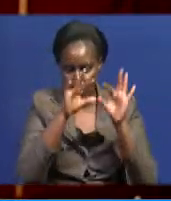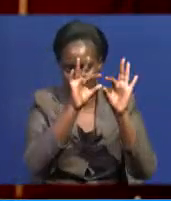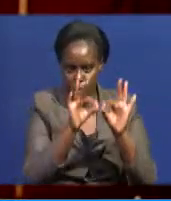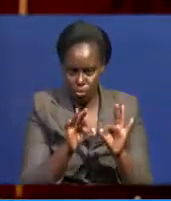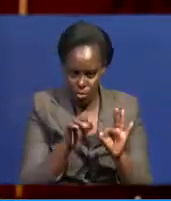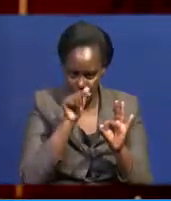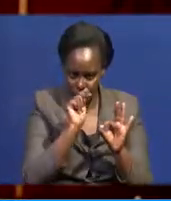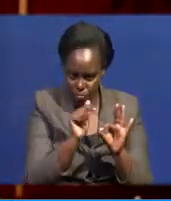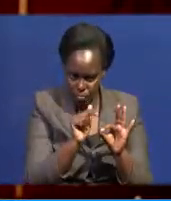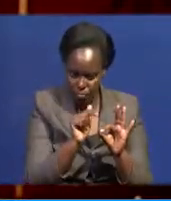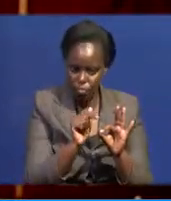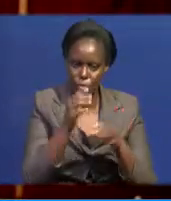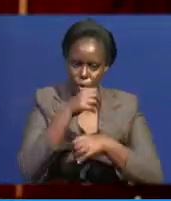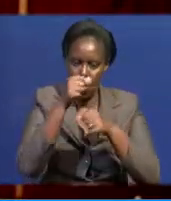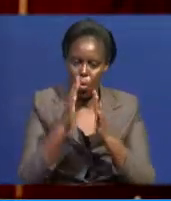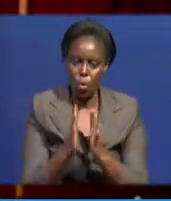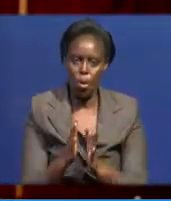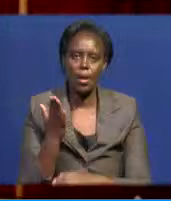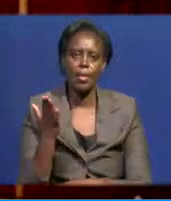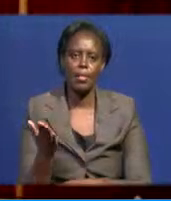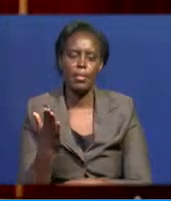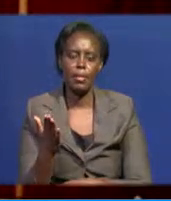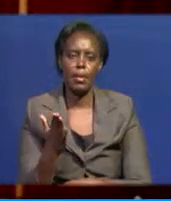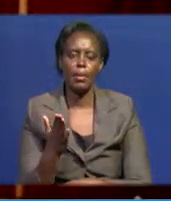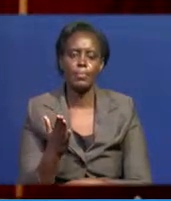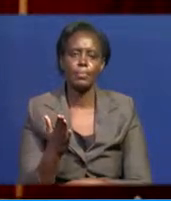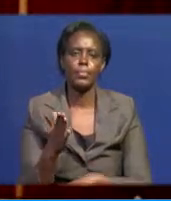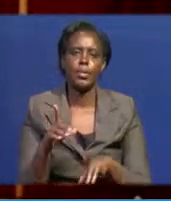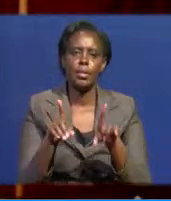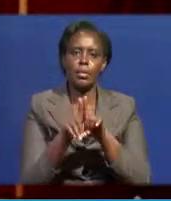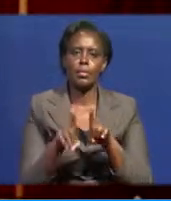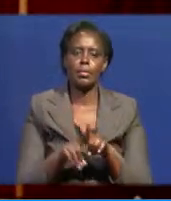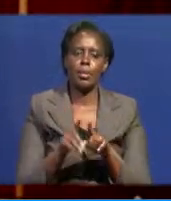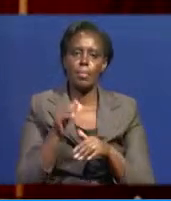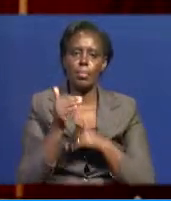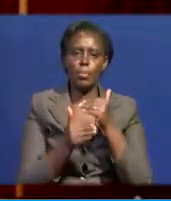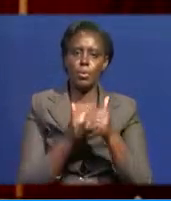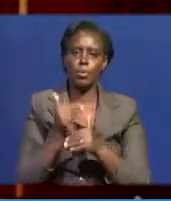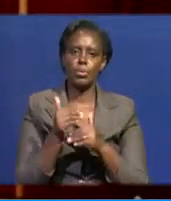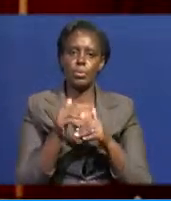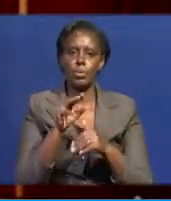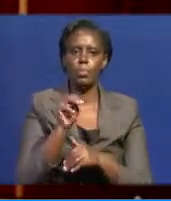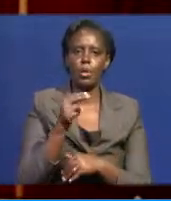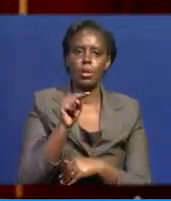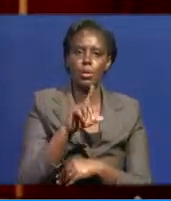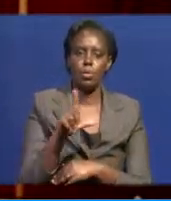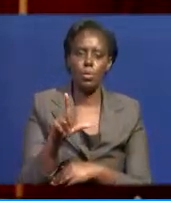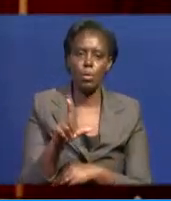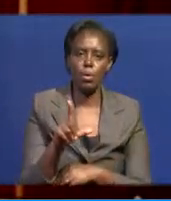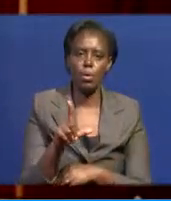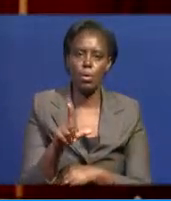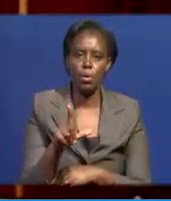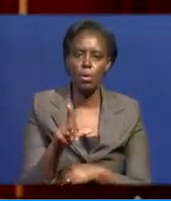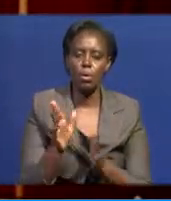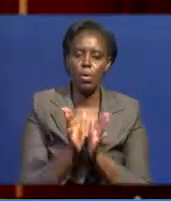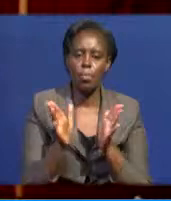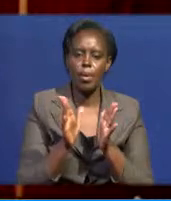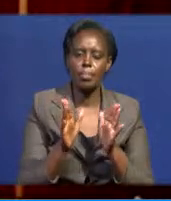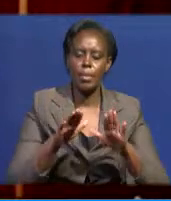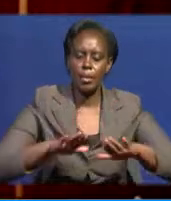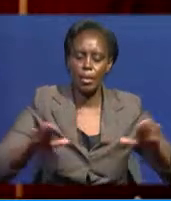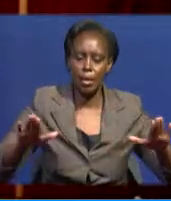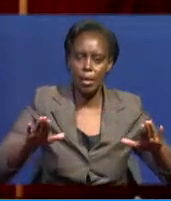a key stakeholder there. Preparation of procedure manual on titling of public utilities